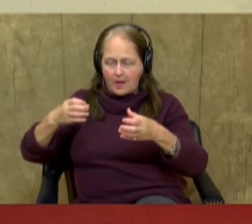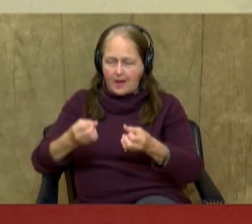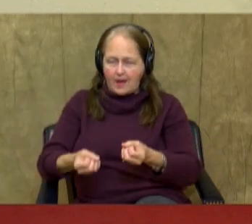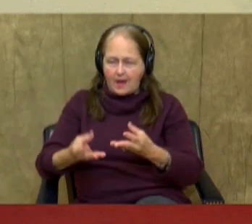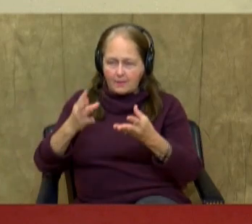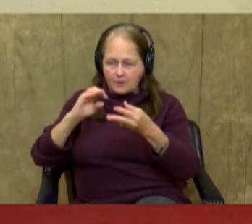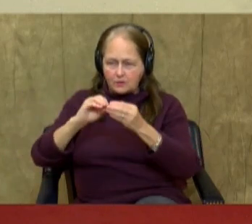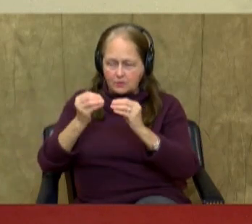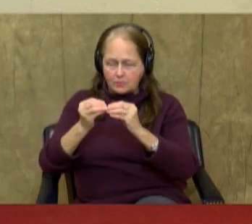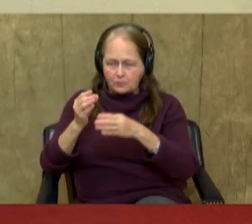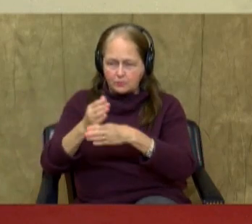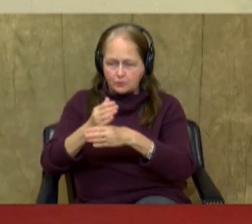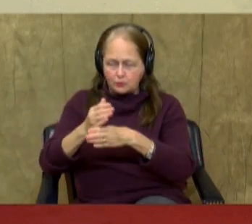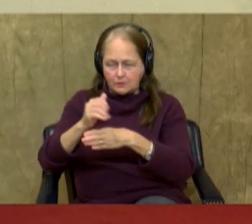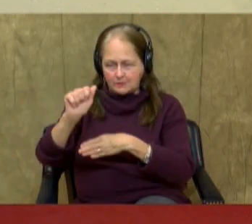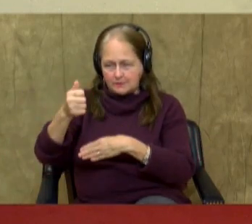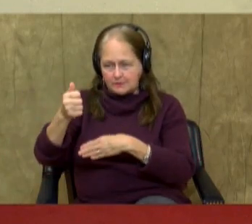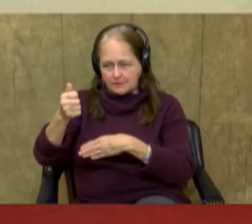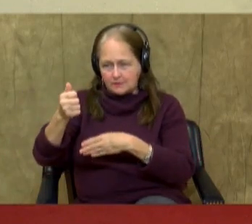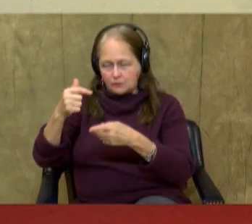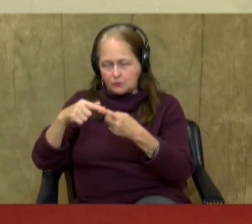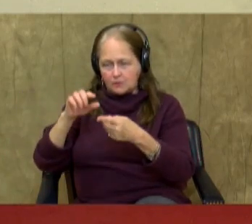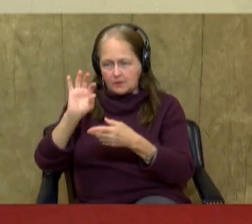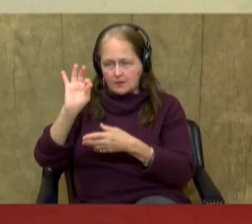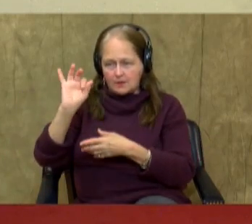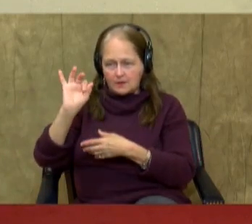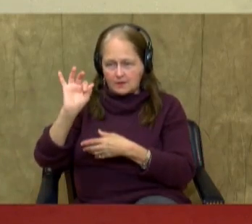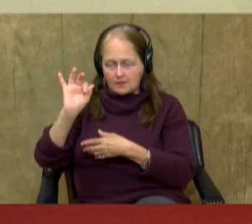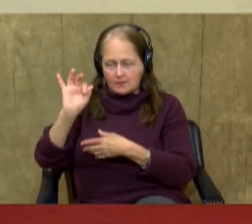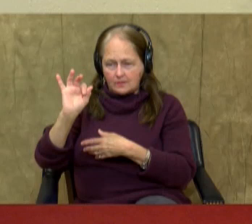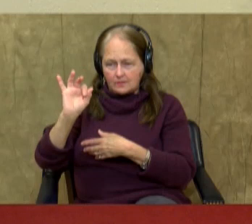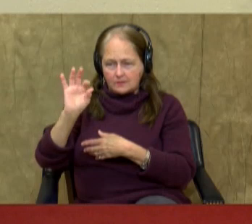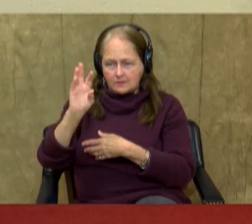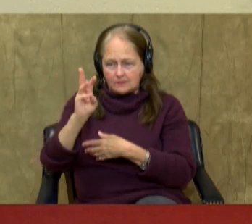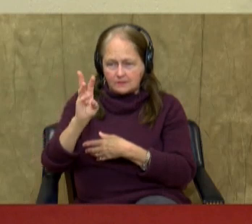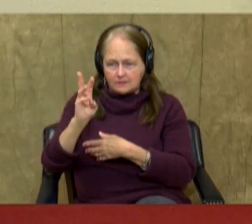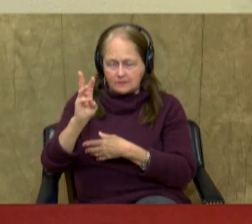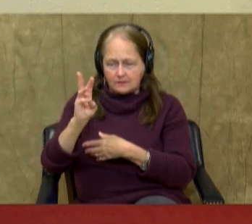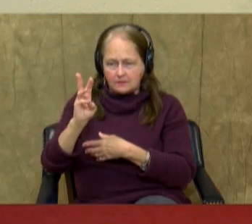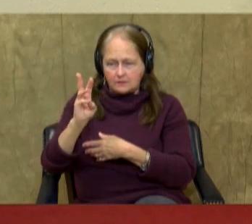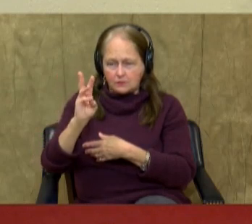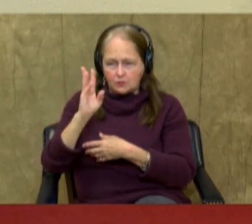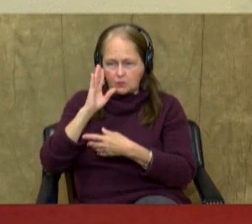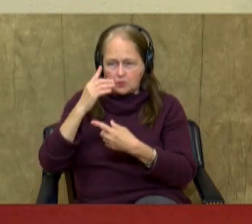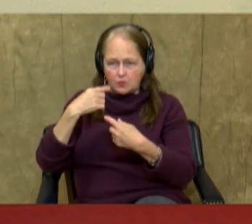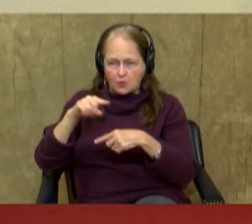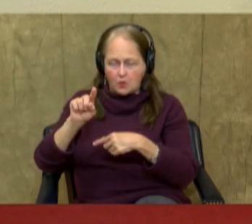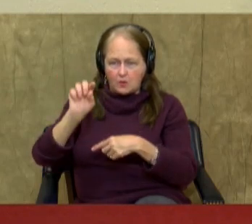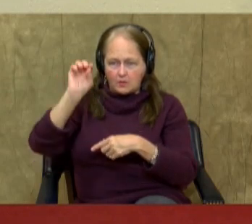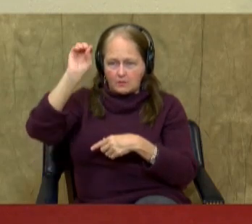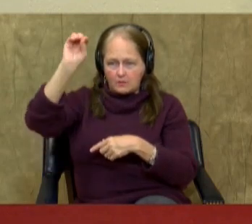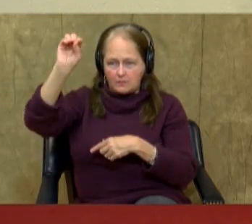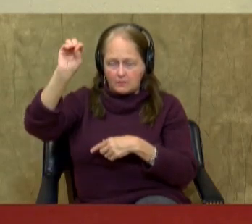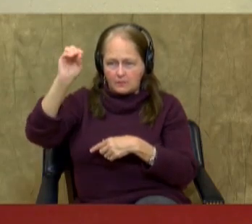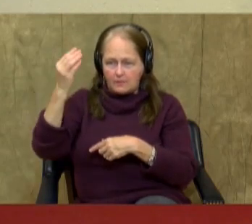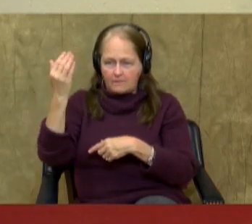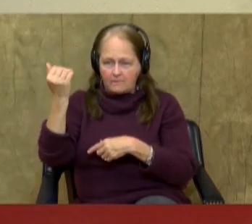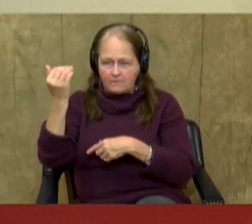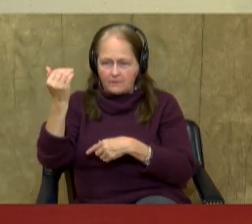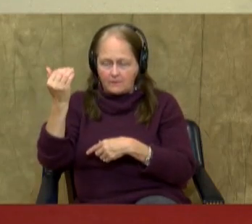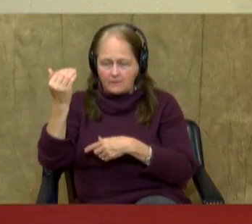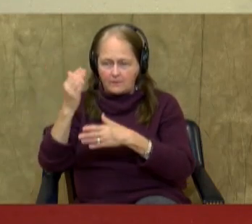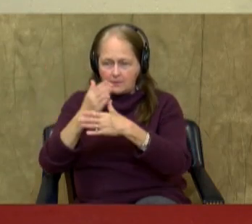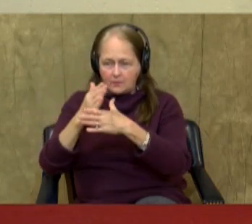have between 10 and 19? As you can see, I put 6, but you would go up here. A 15